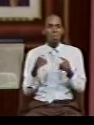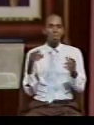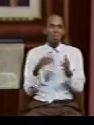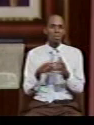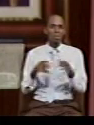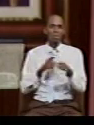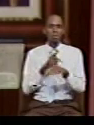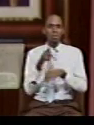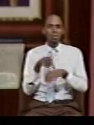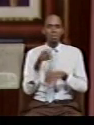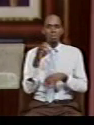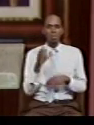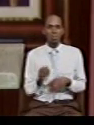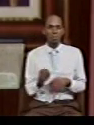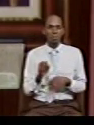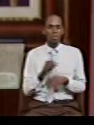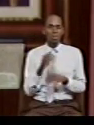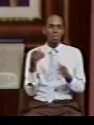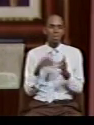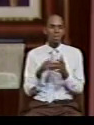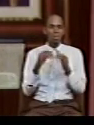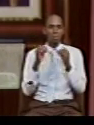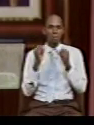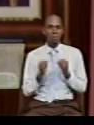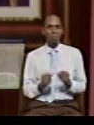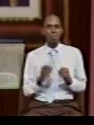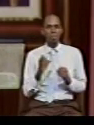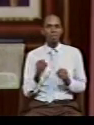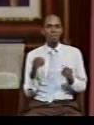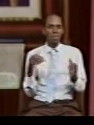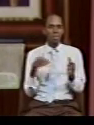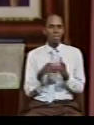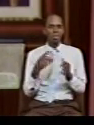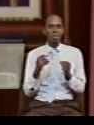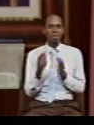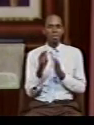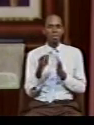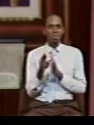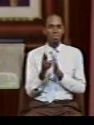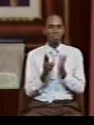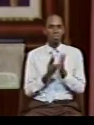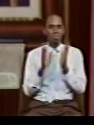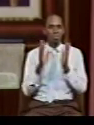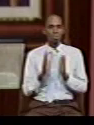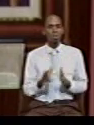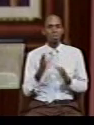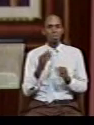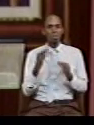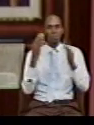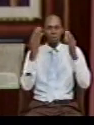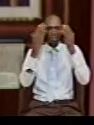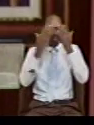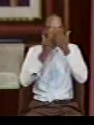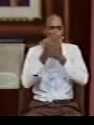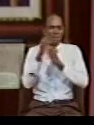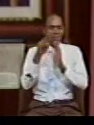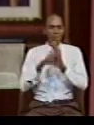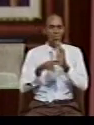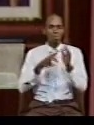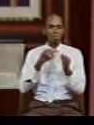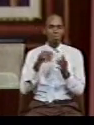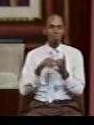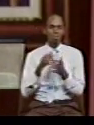principalities, against powers, against the rulers of the darkness of this